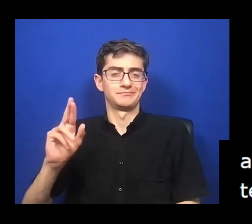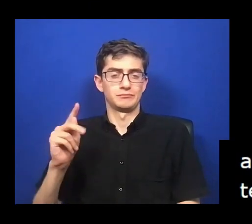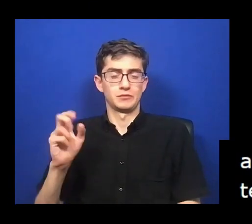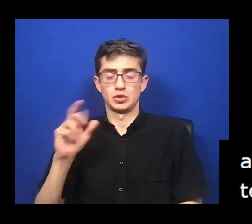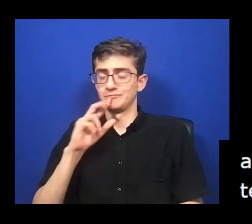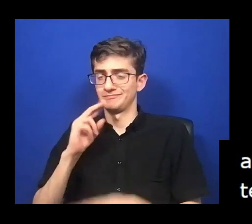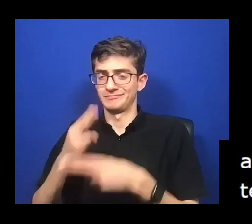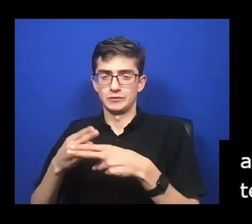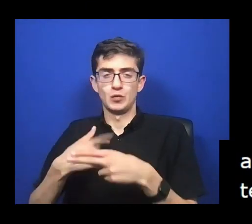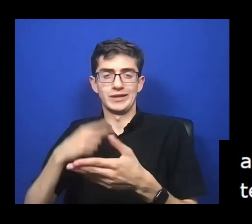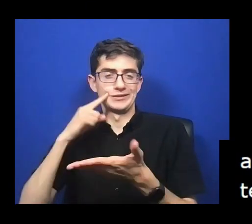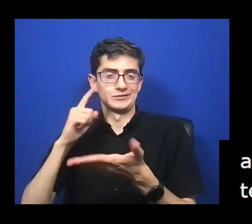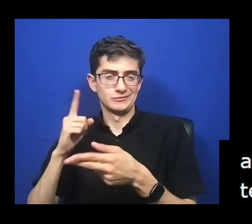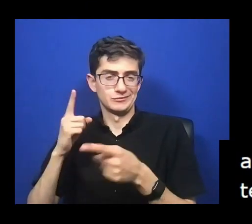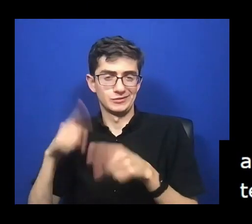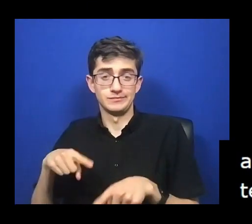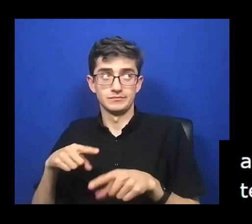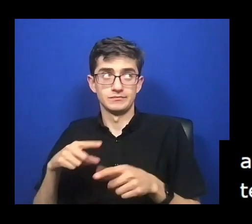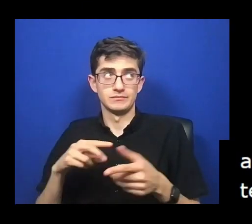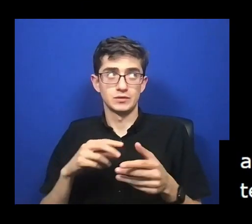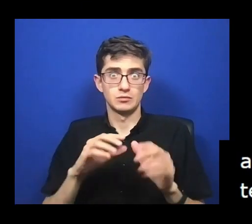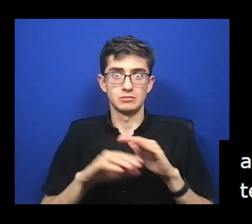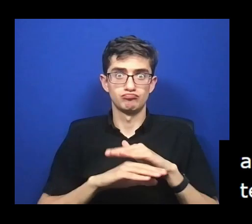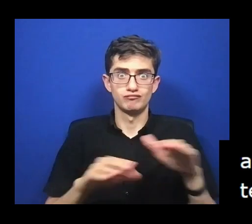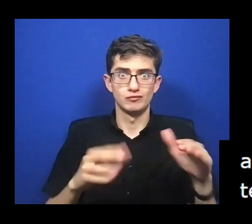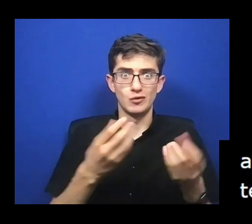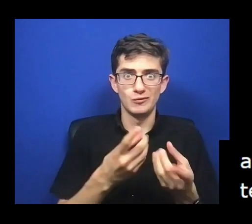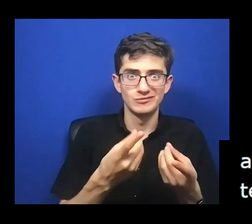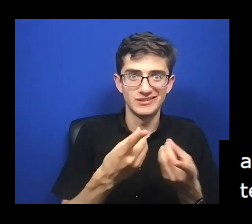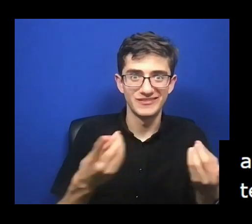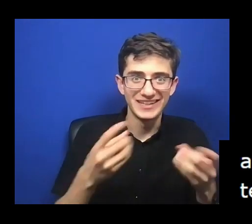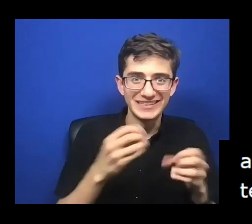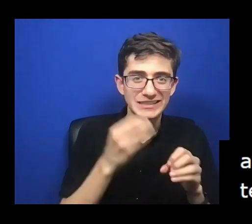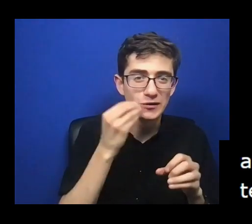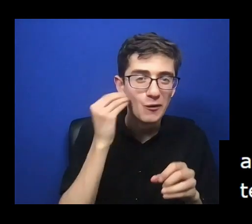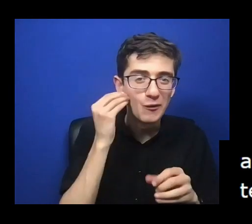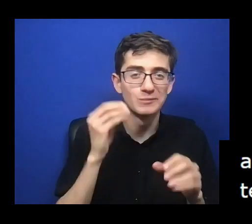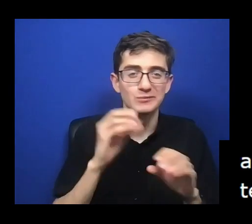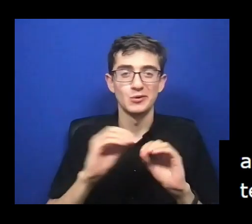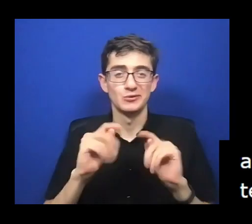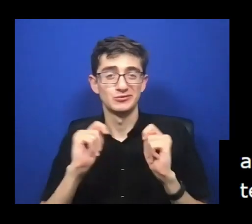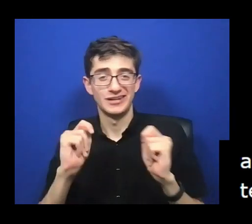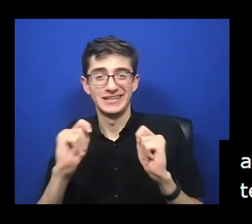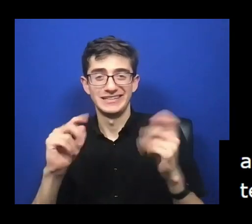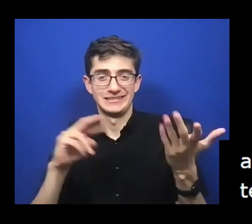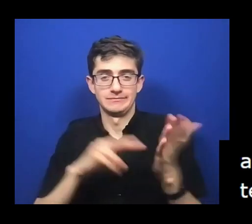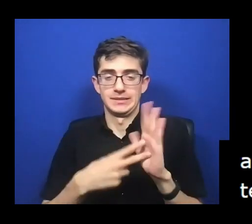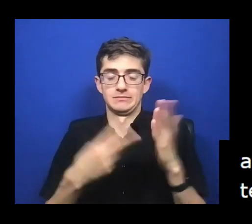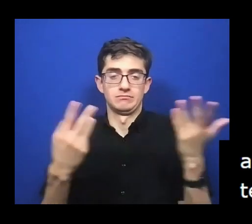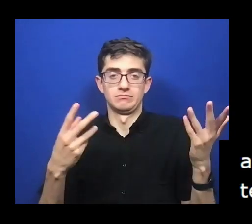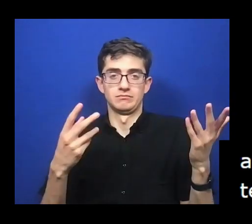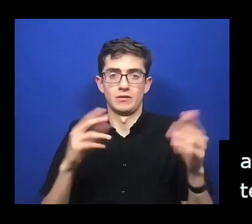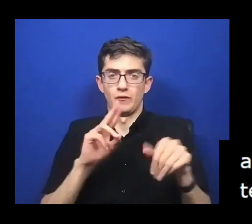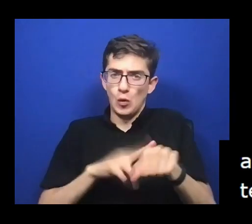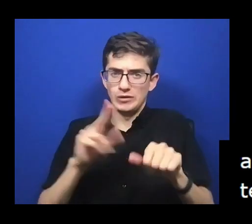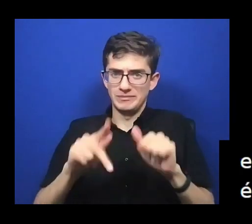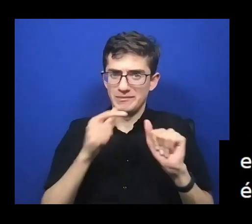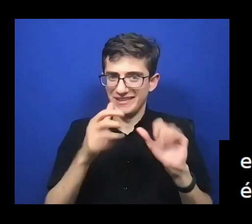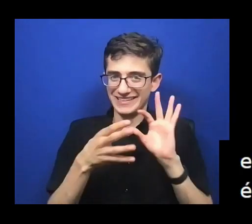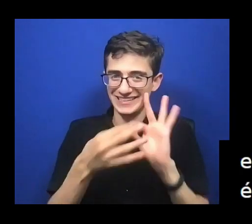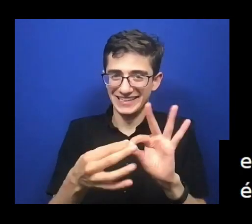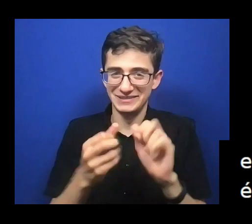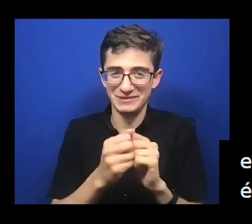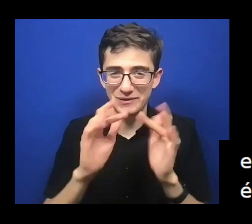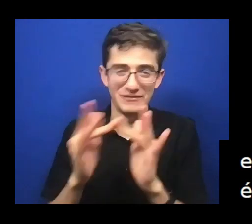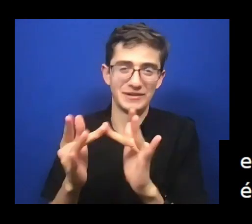and devices in homes is a major reason why many New Yorkers are remaining unconnected. And to that end, ultimately, when we're